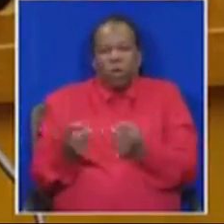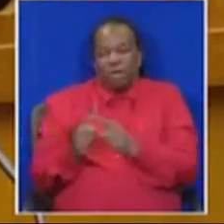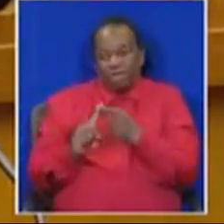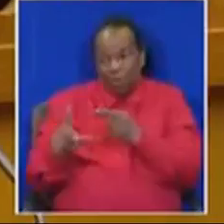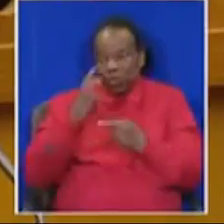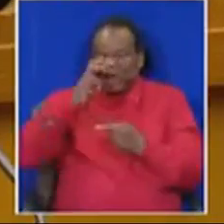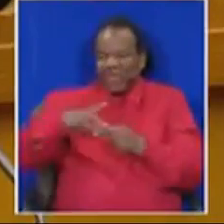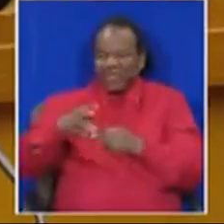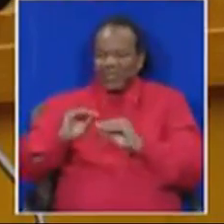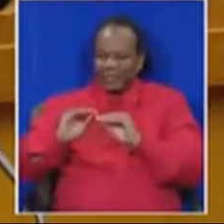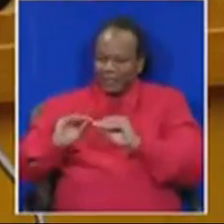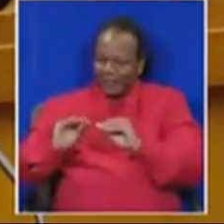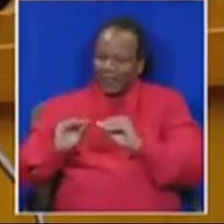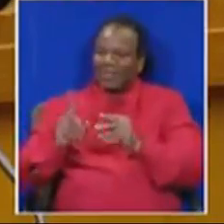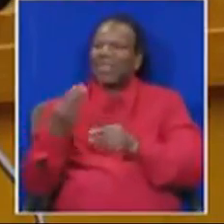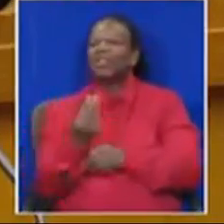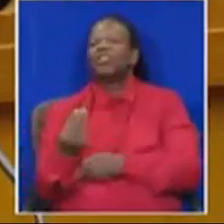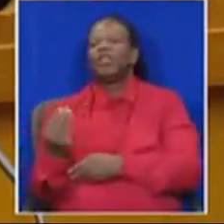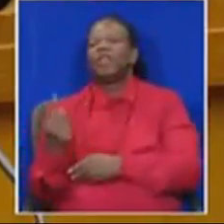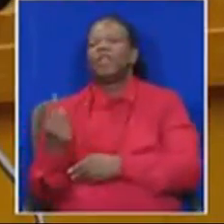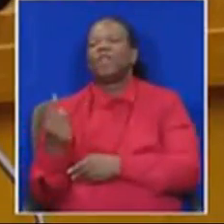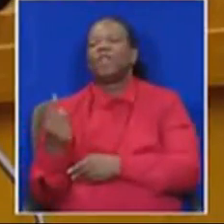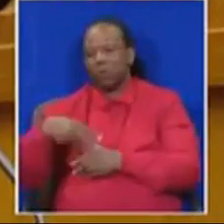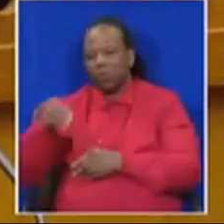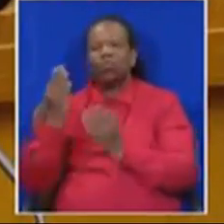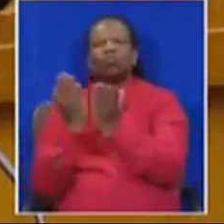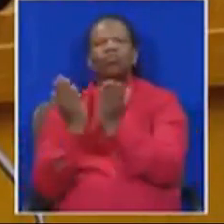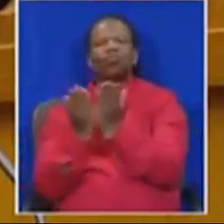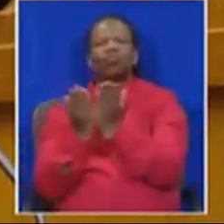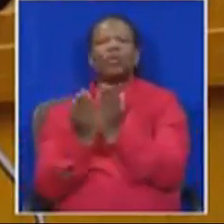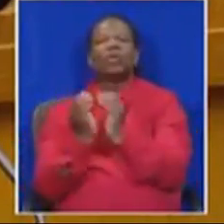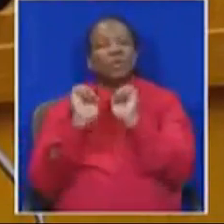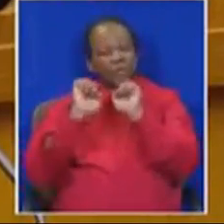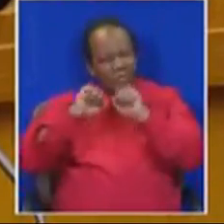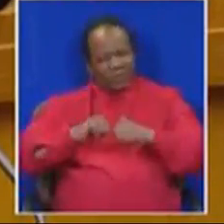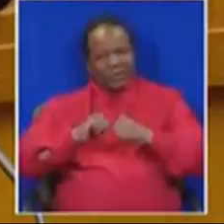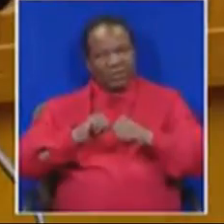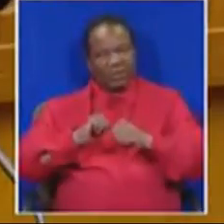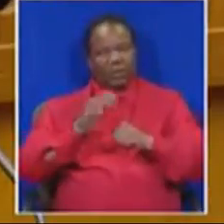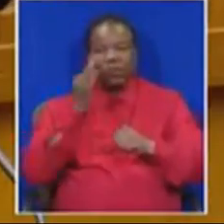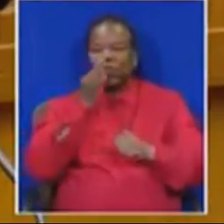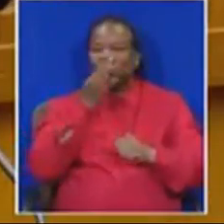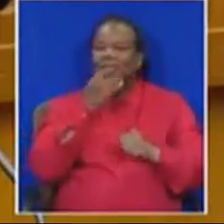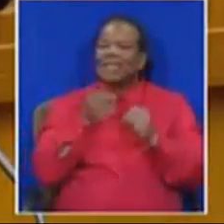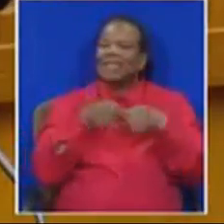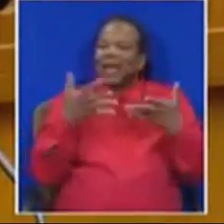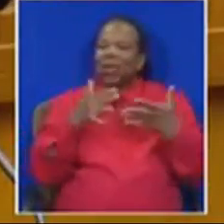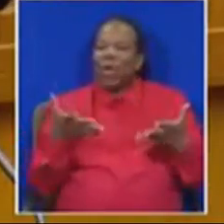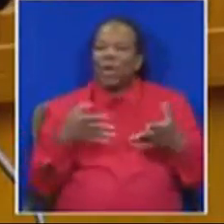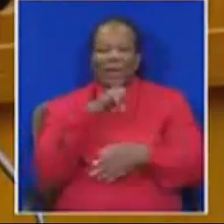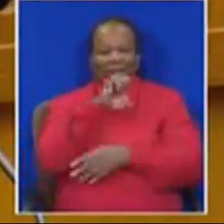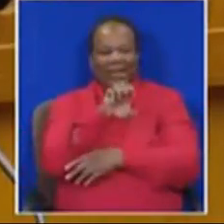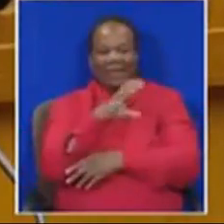the children of the poor. We have insisted that should start in early